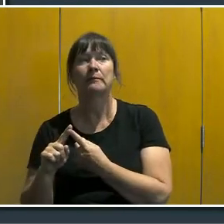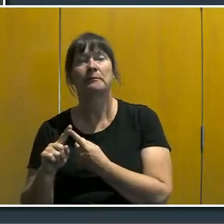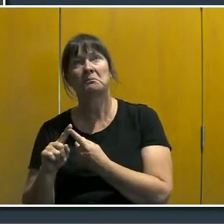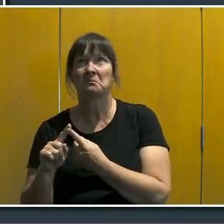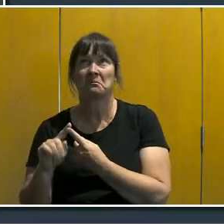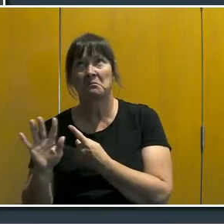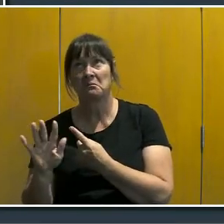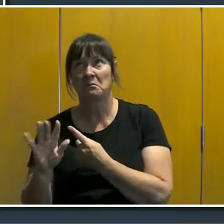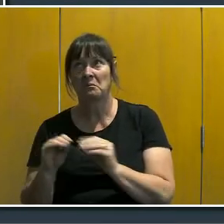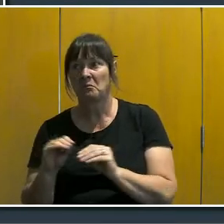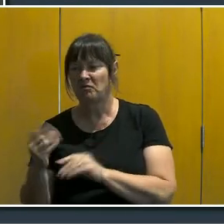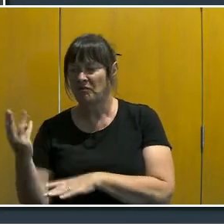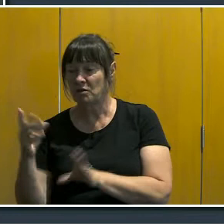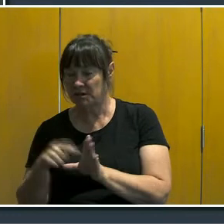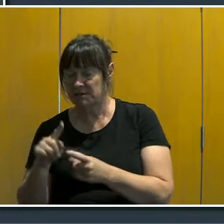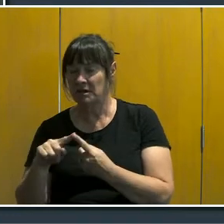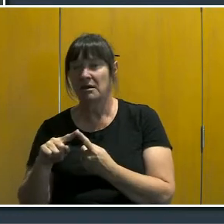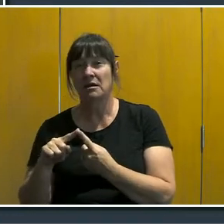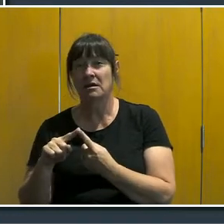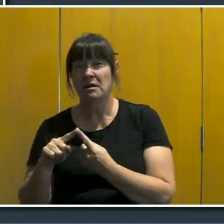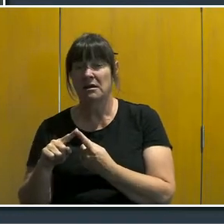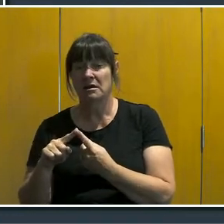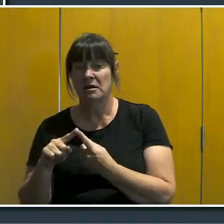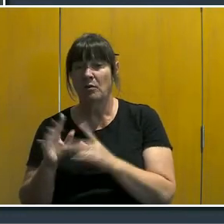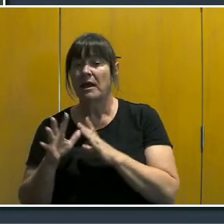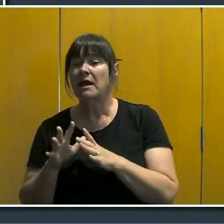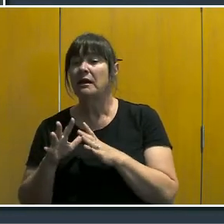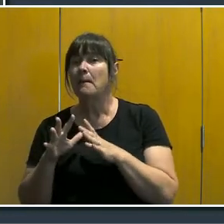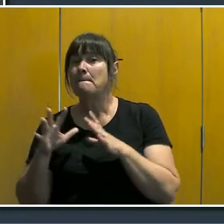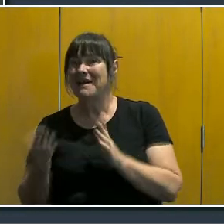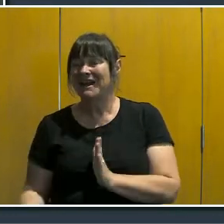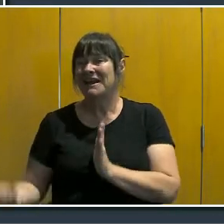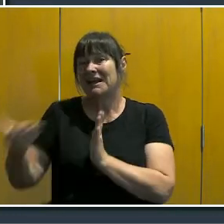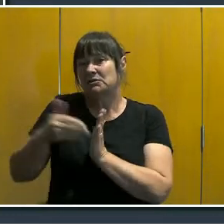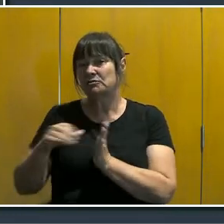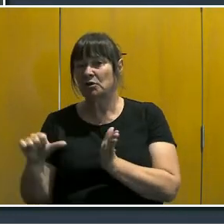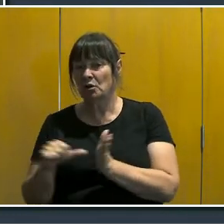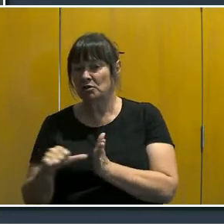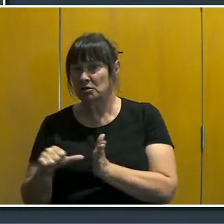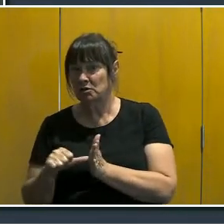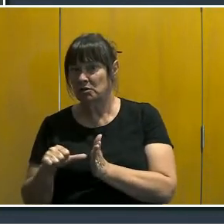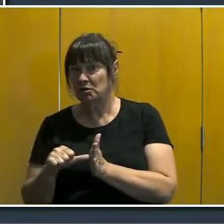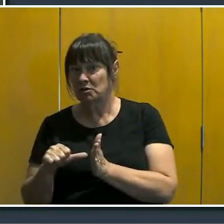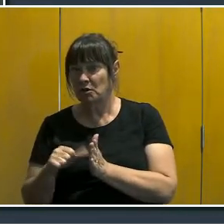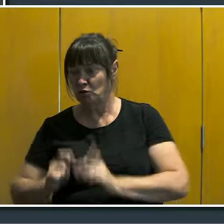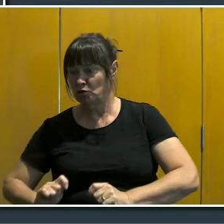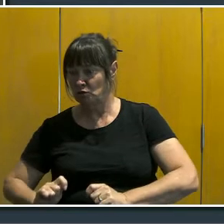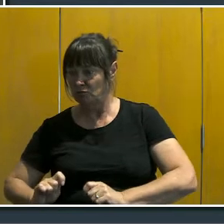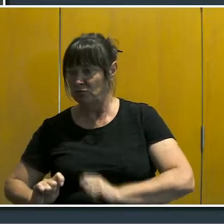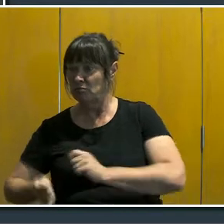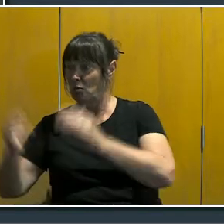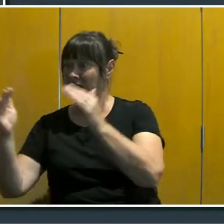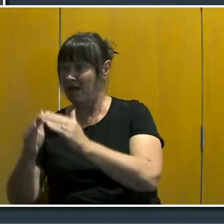ago, we had considerable extra costs compared to building a house in